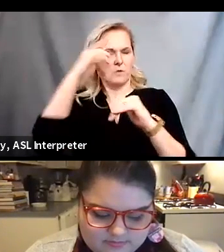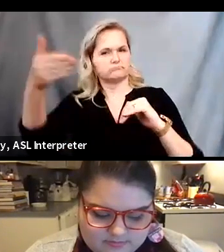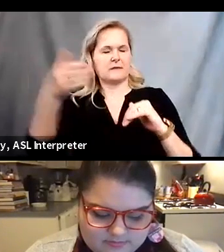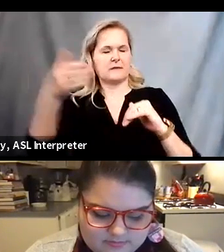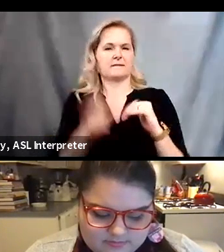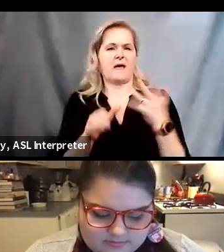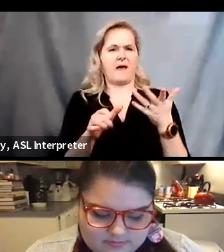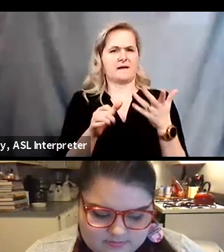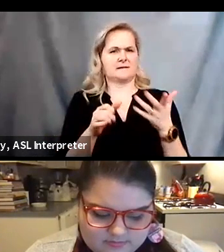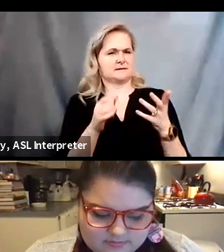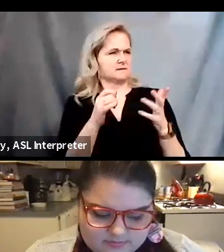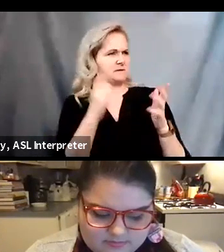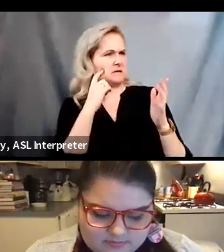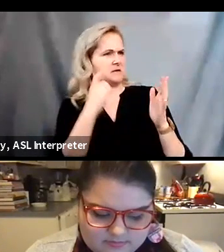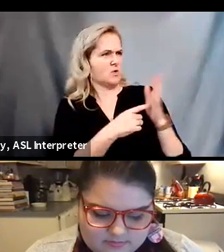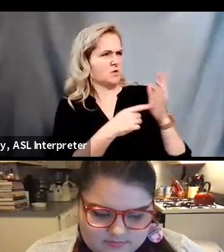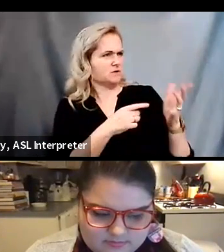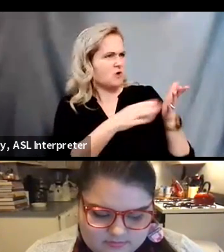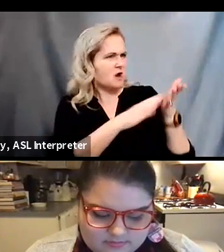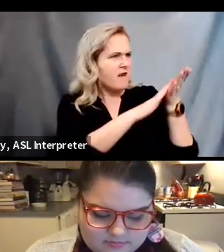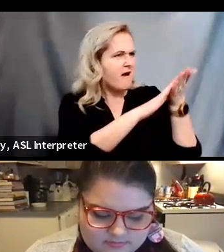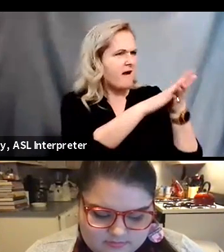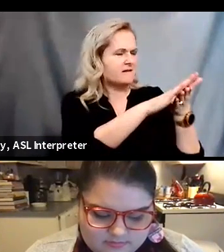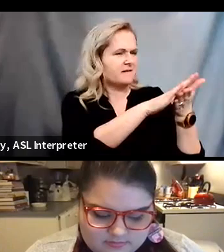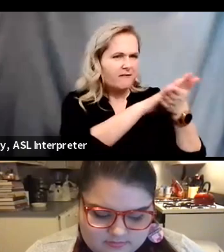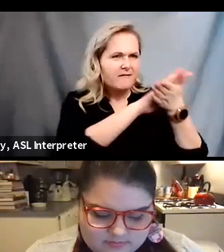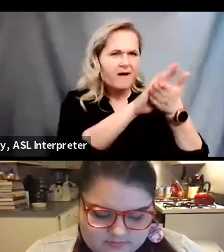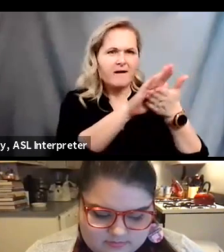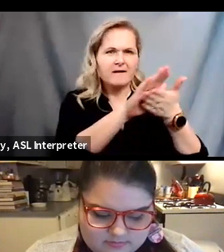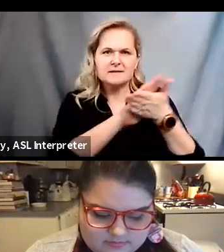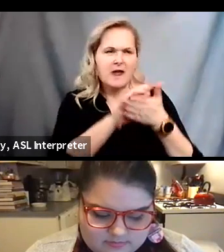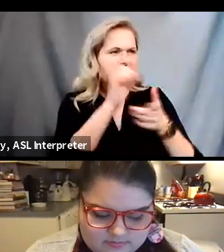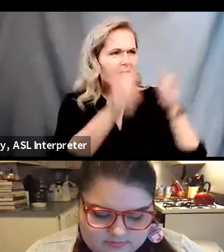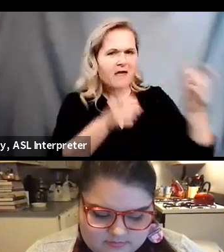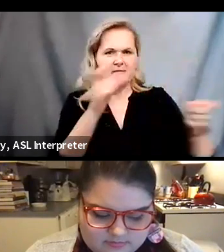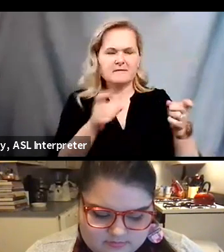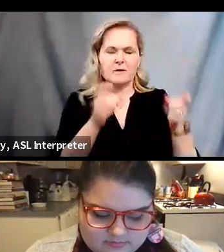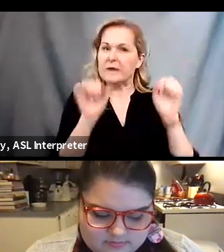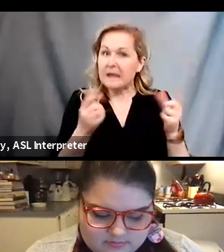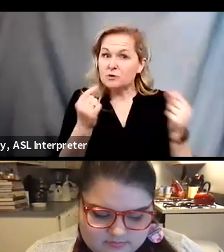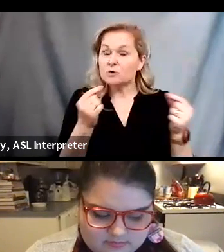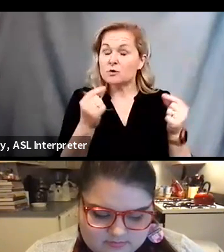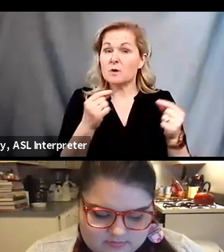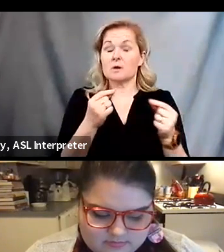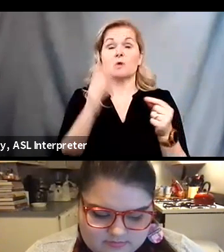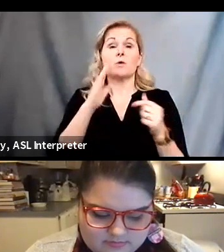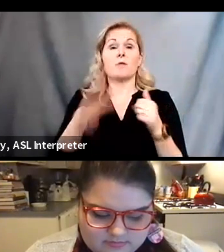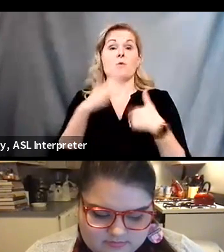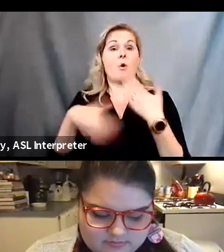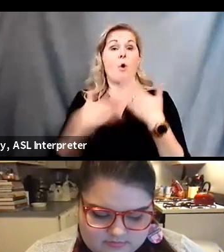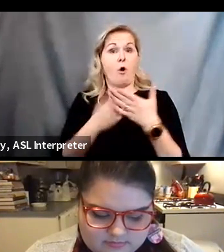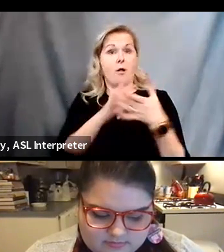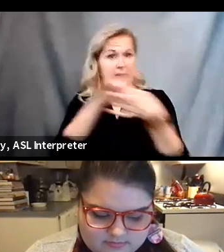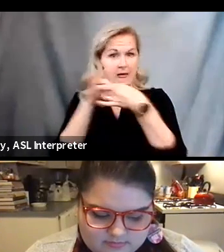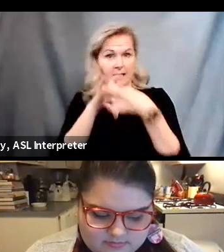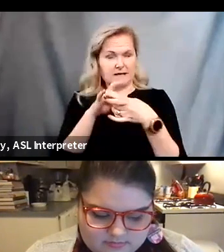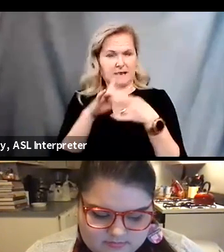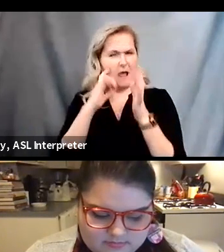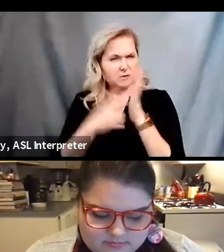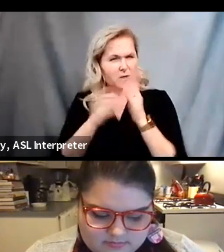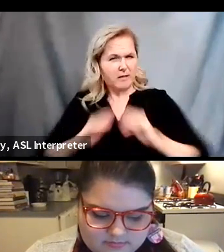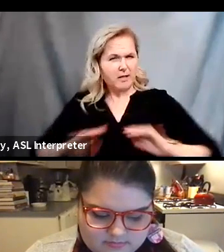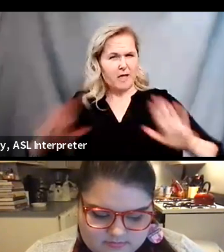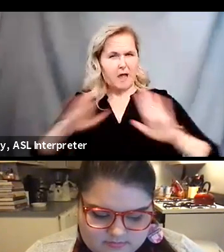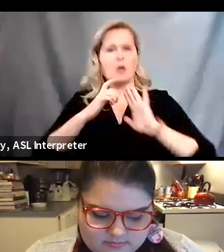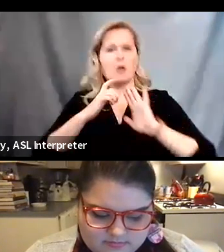generosity that we can do. And because we are so all interconnected, and that in acknowledging the land and recognizing those things,